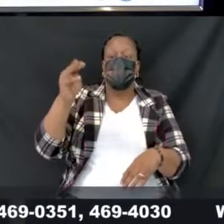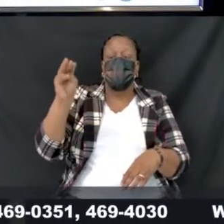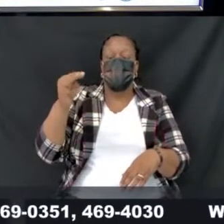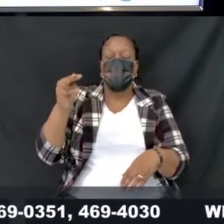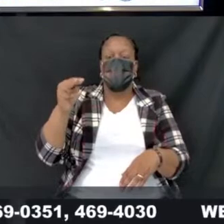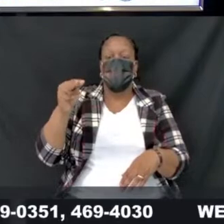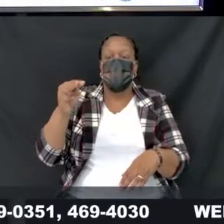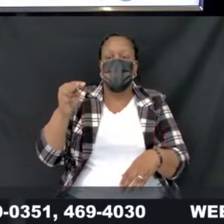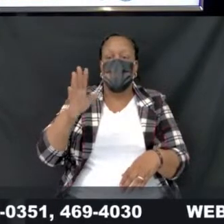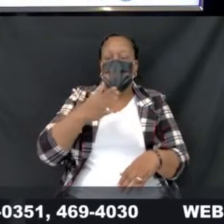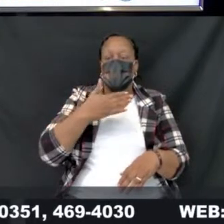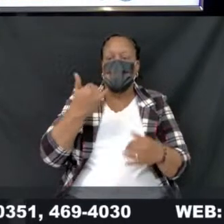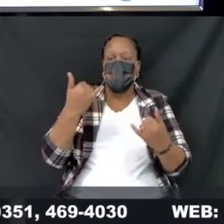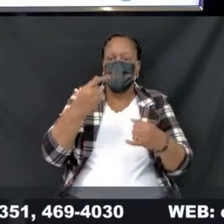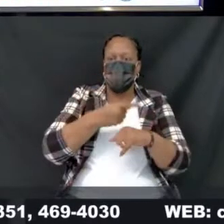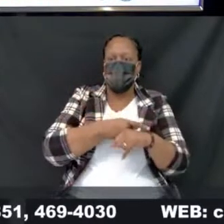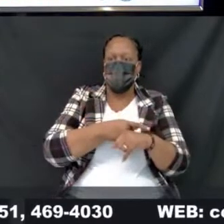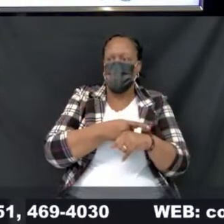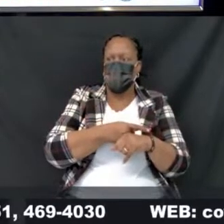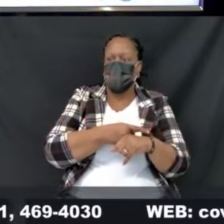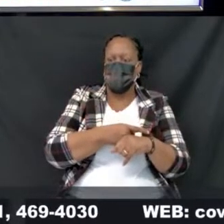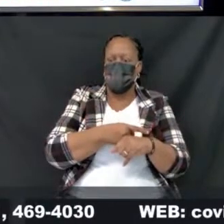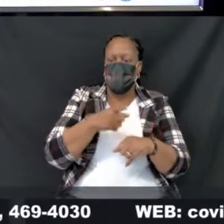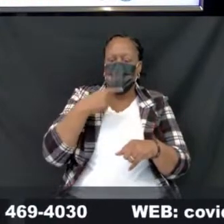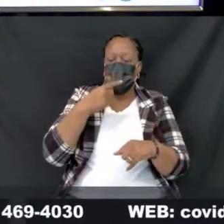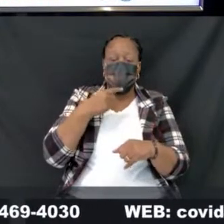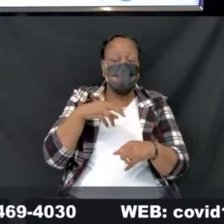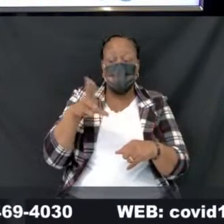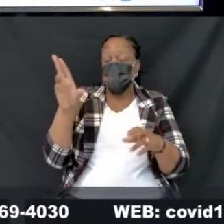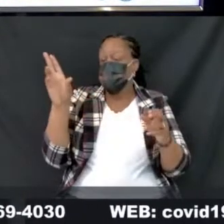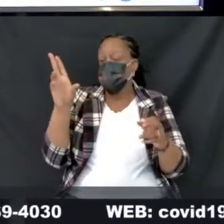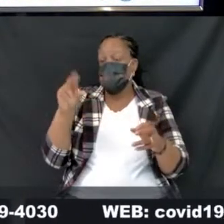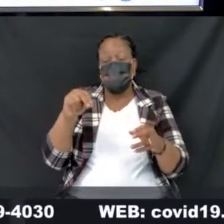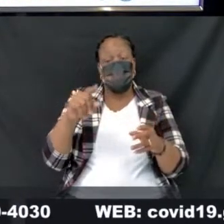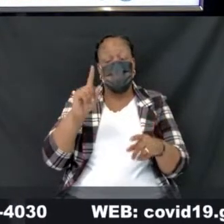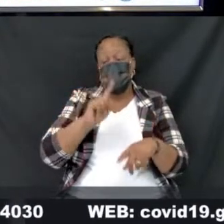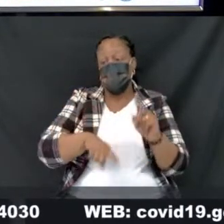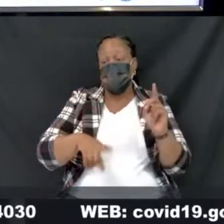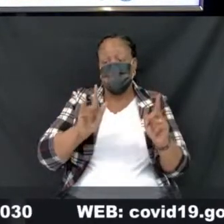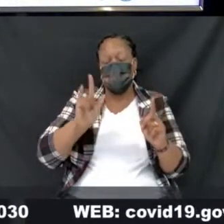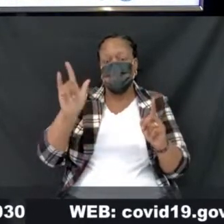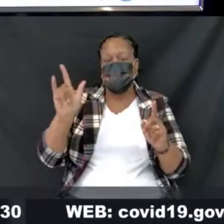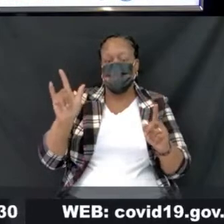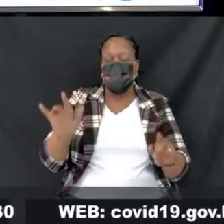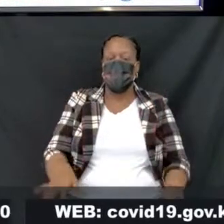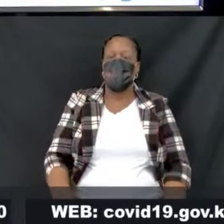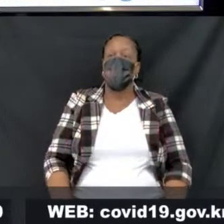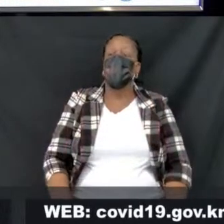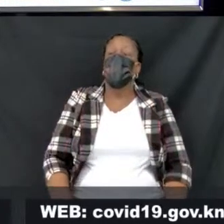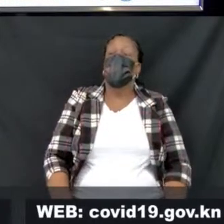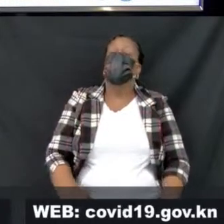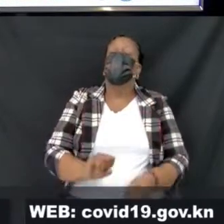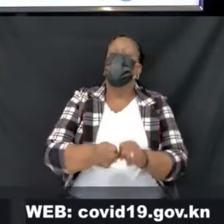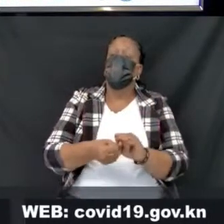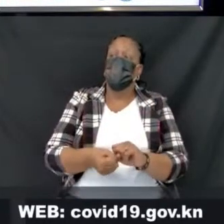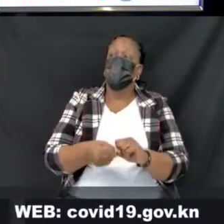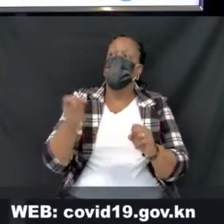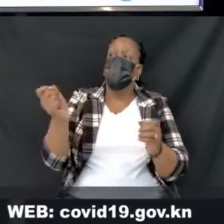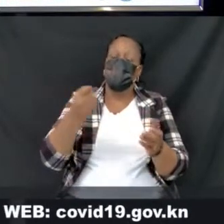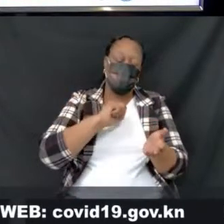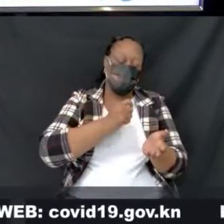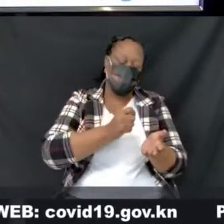of cancellation by some of our major airlines into St. Kitts and Nevis. And once that happens,